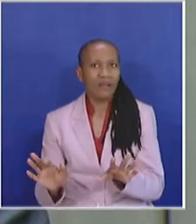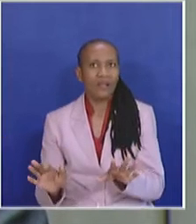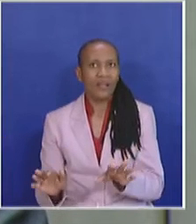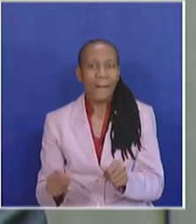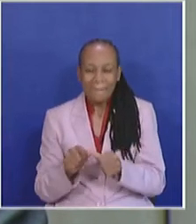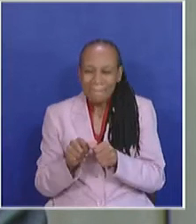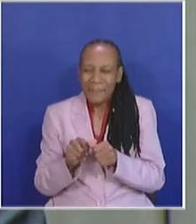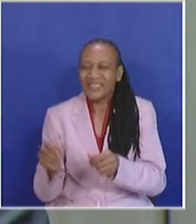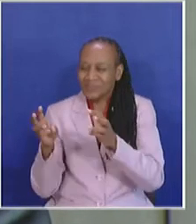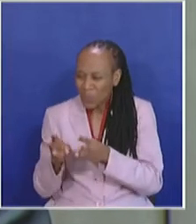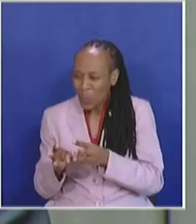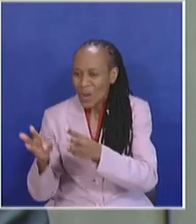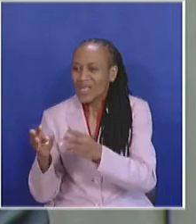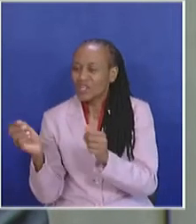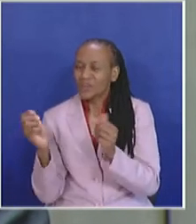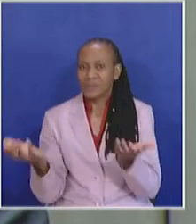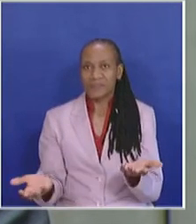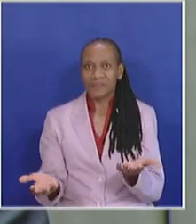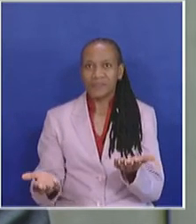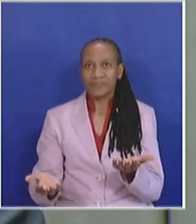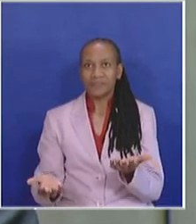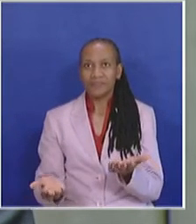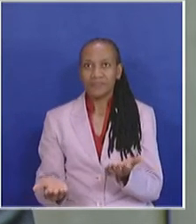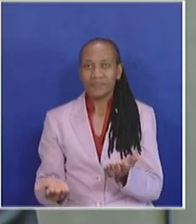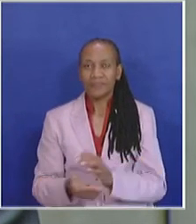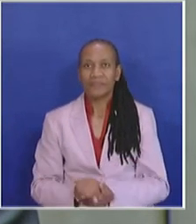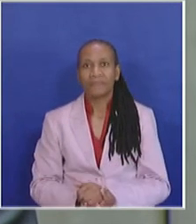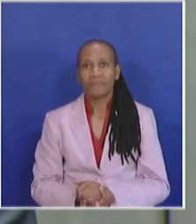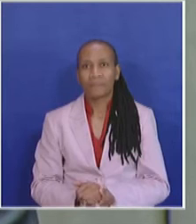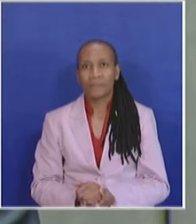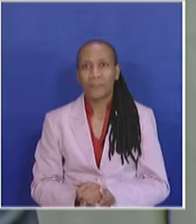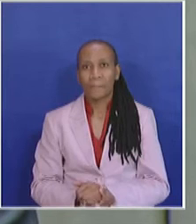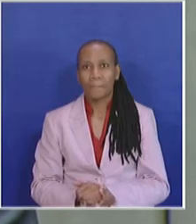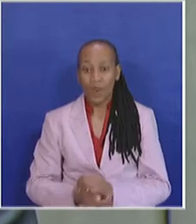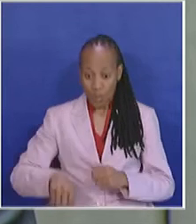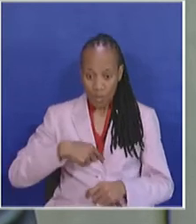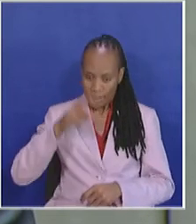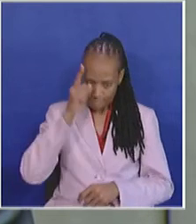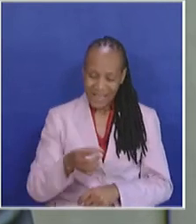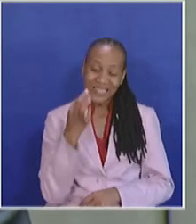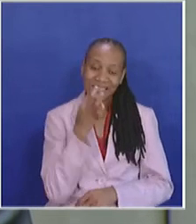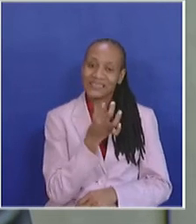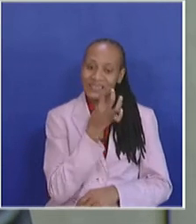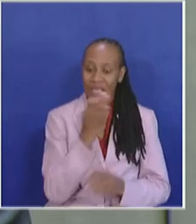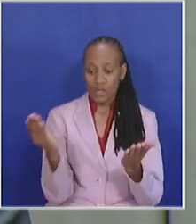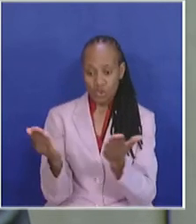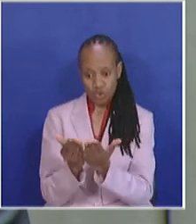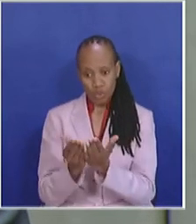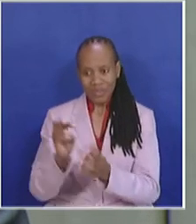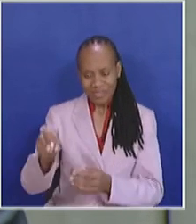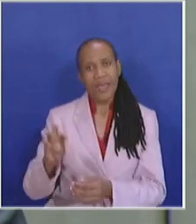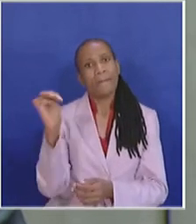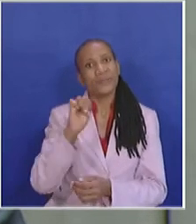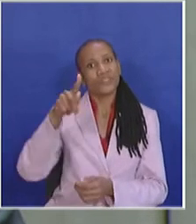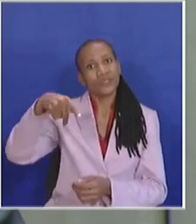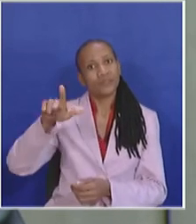best service, in the very best school in Kailicha. We must be able to provide the best schools in Mitchell's Plain.